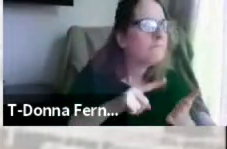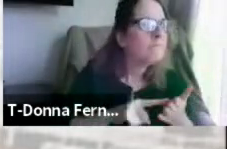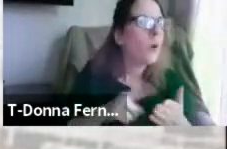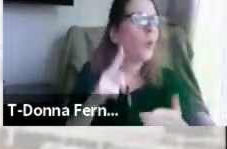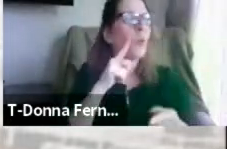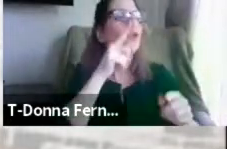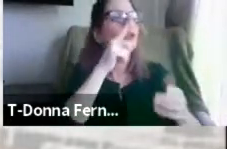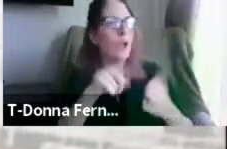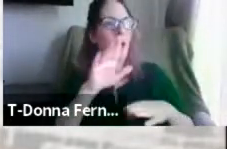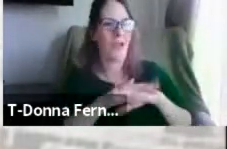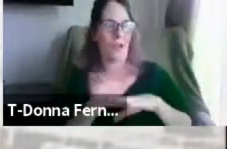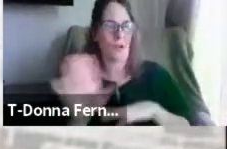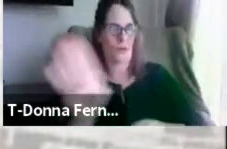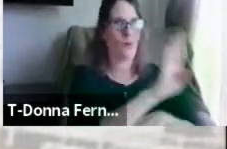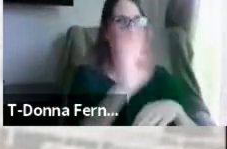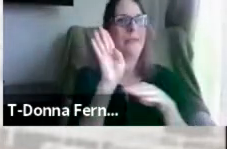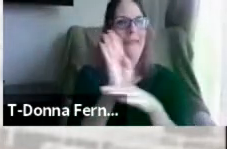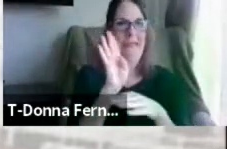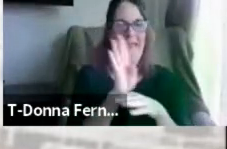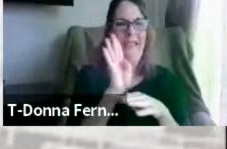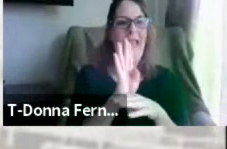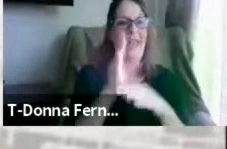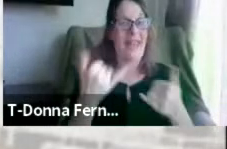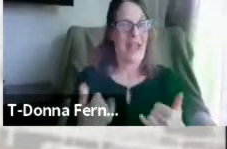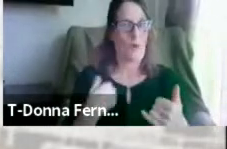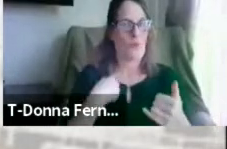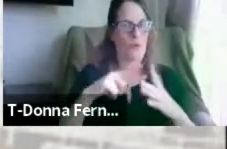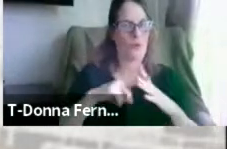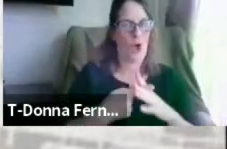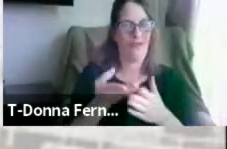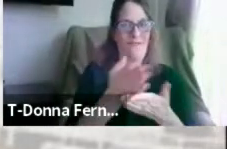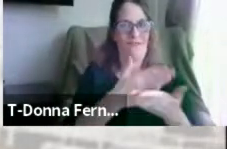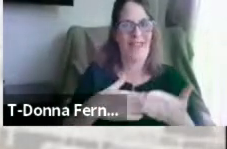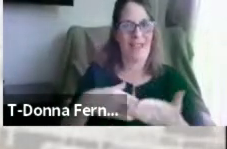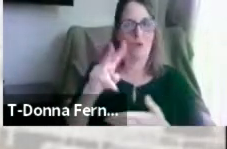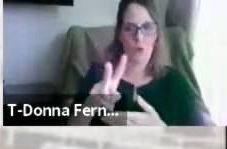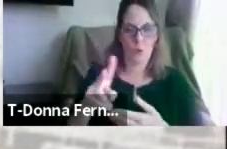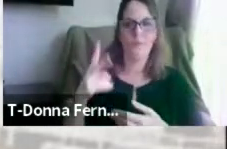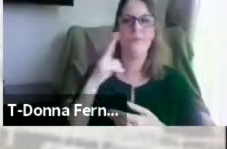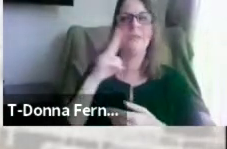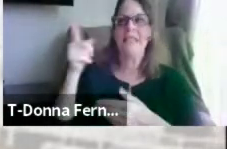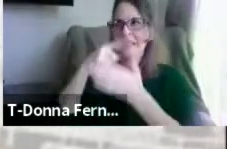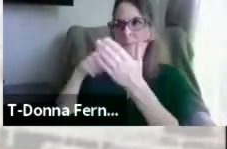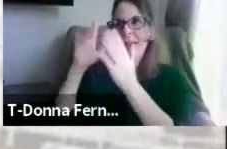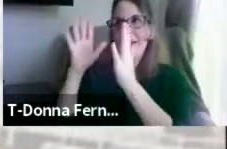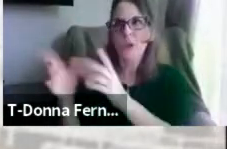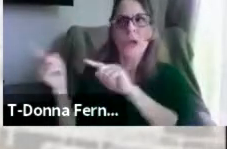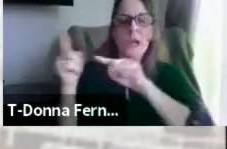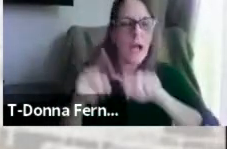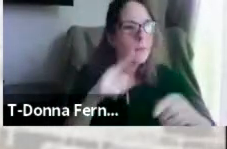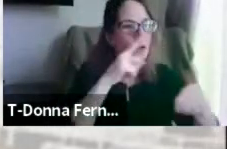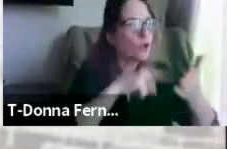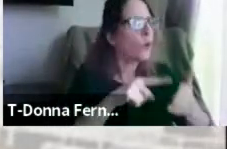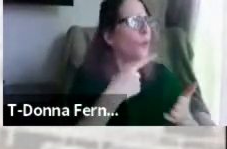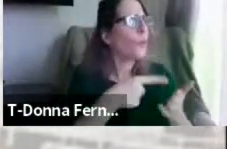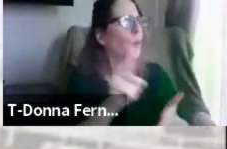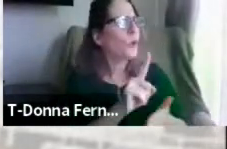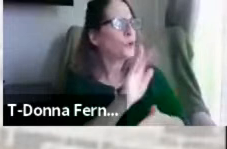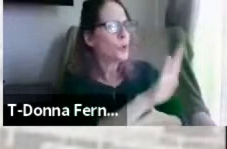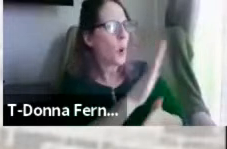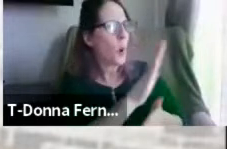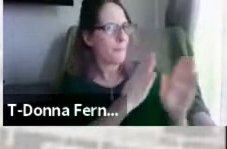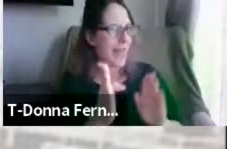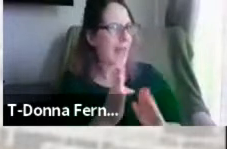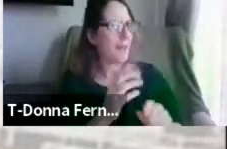we're into phase two now, we have seen regulators come around and actually check those plans. So make sure